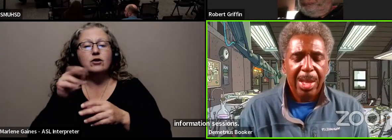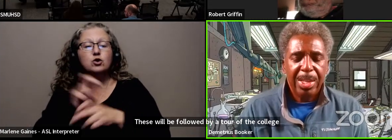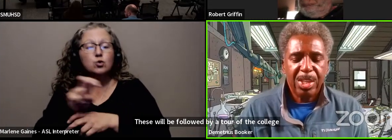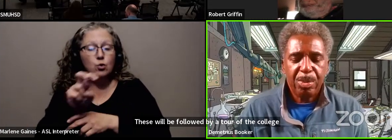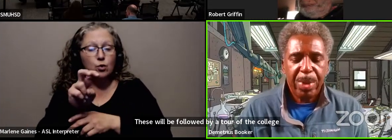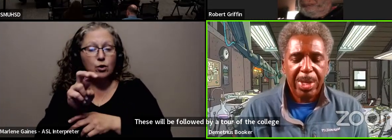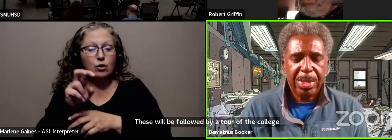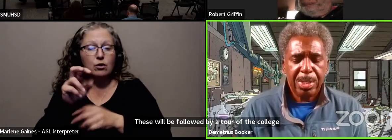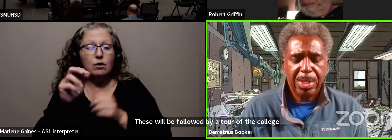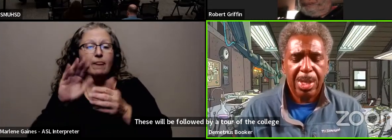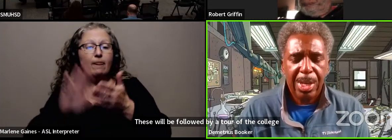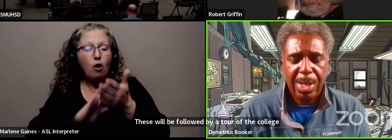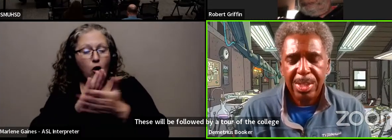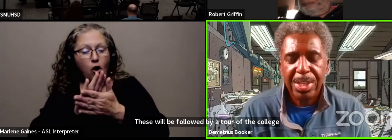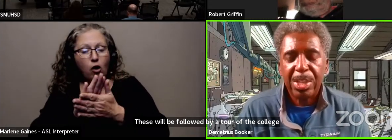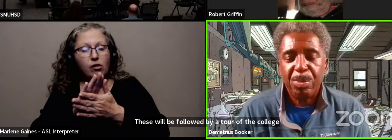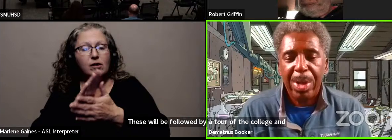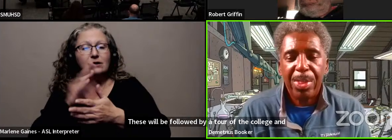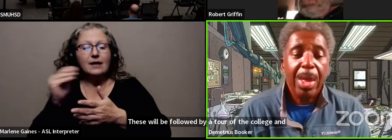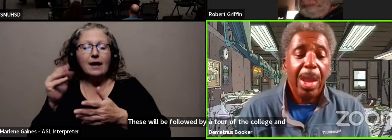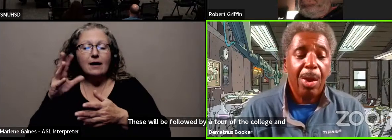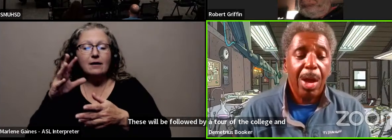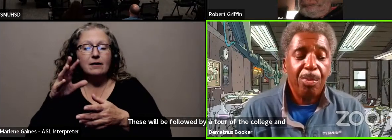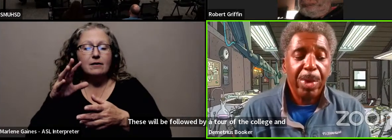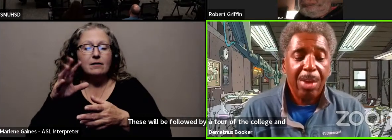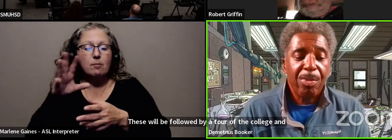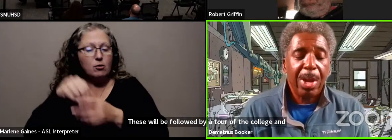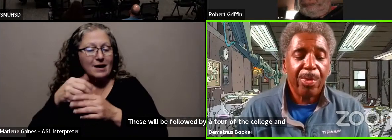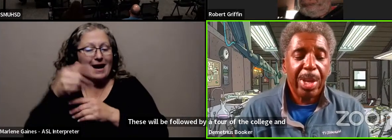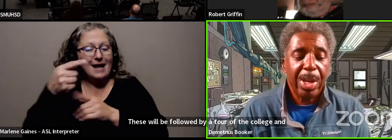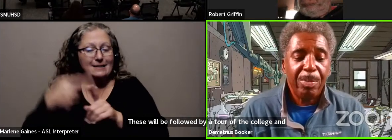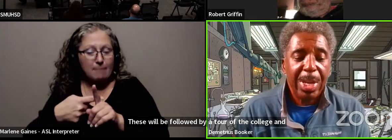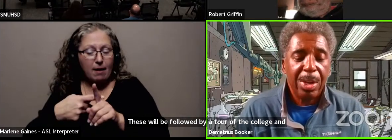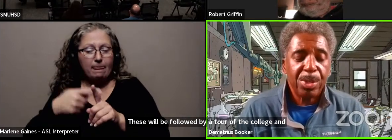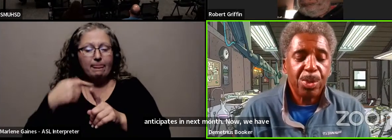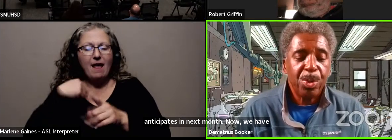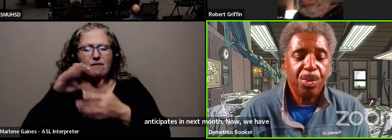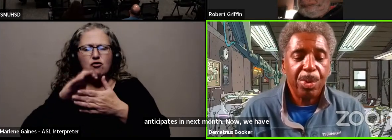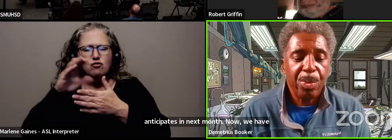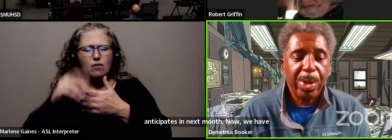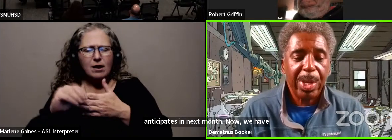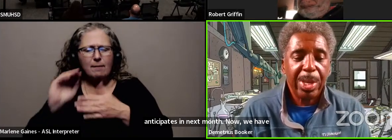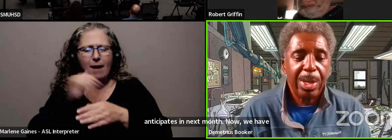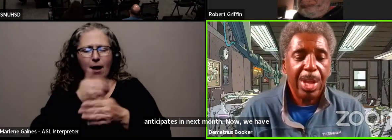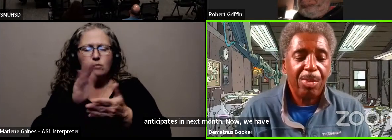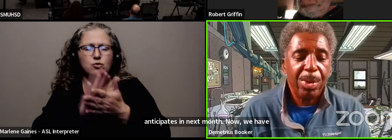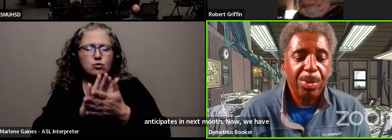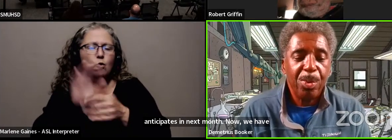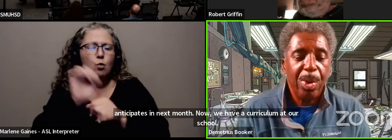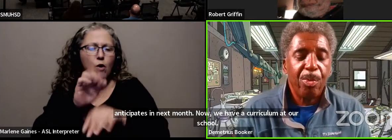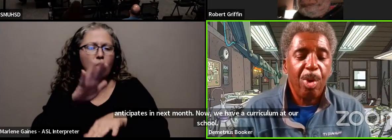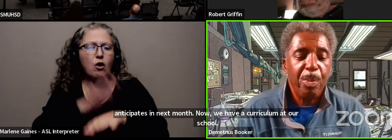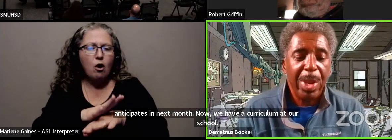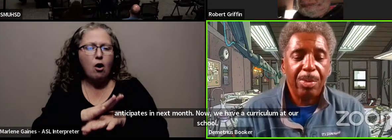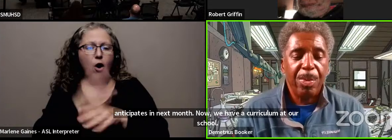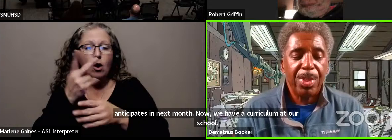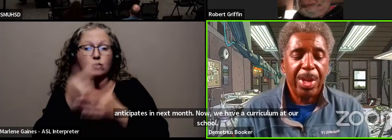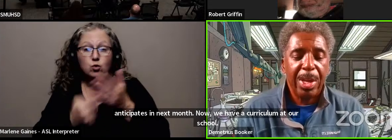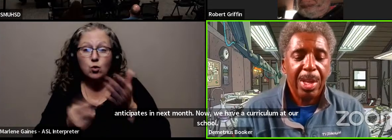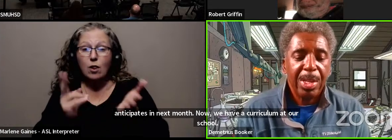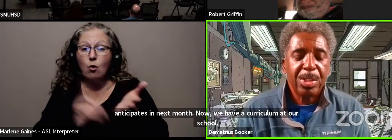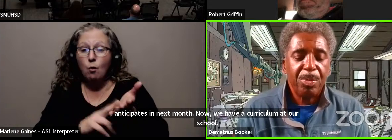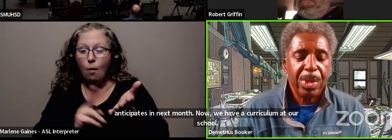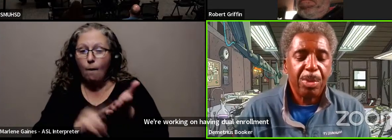and anticipation next month. Now, we have a curriculum at our school. We're working on having dual enrollment